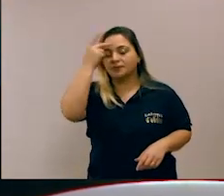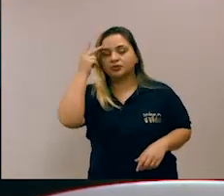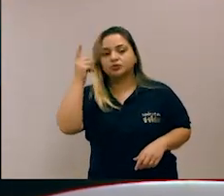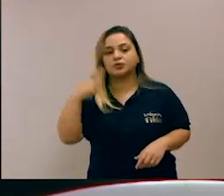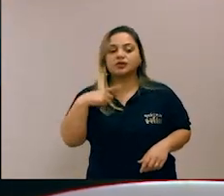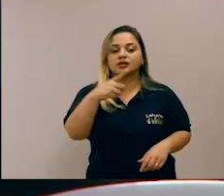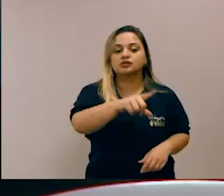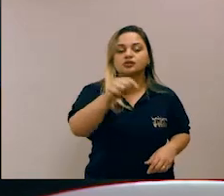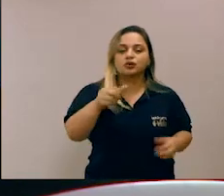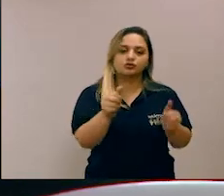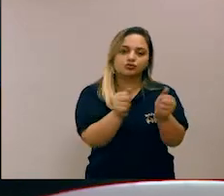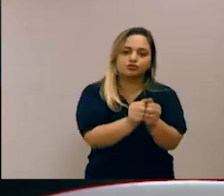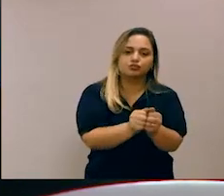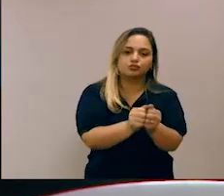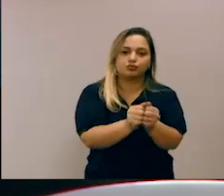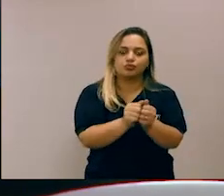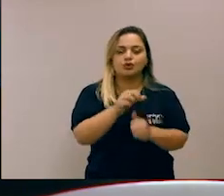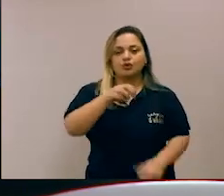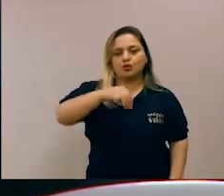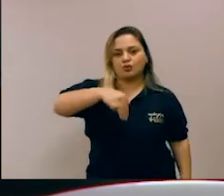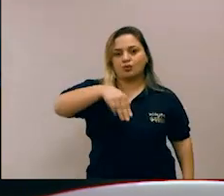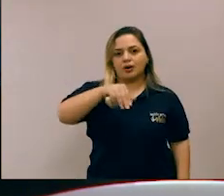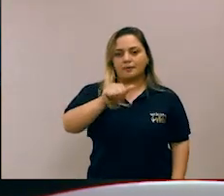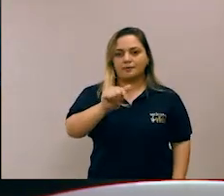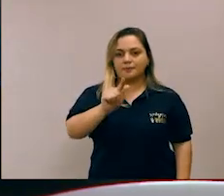tackle any problem that may happen. The civil servant